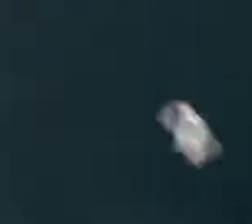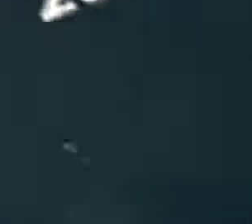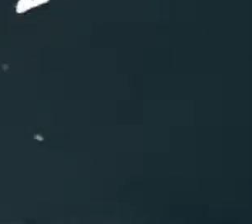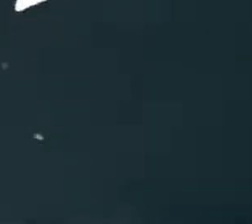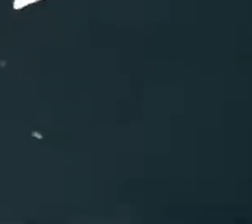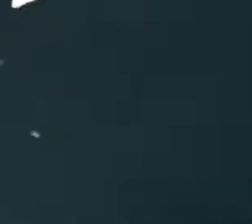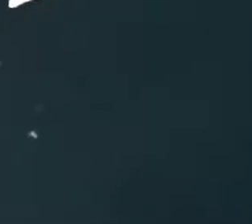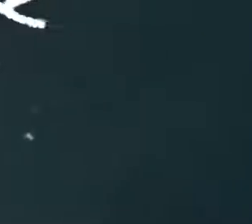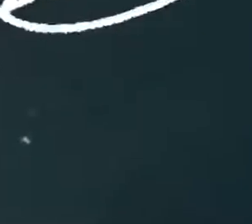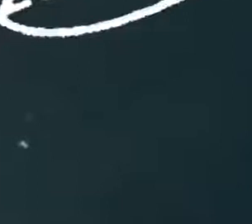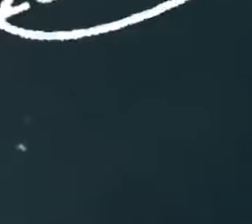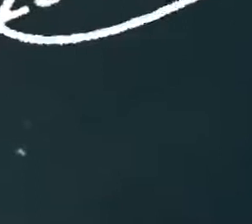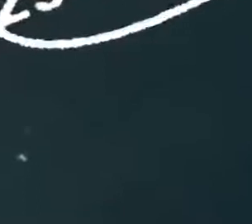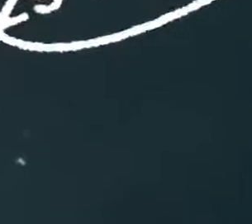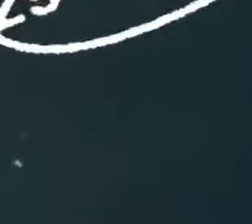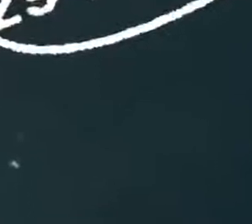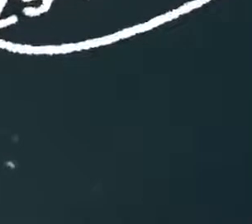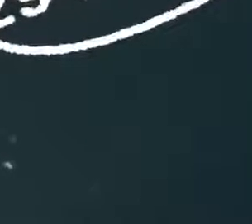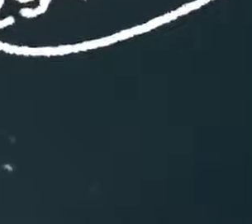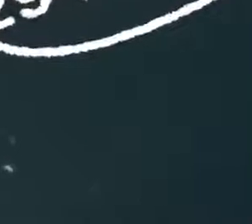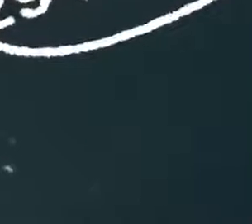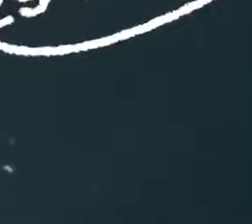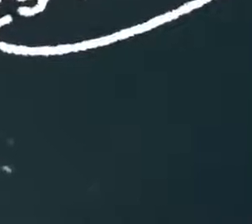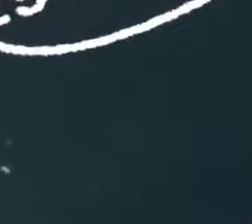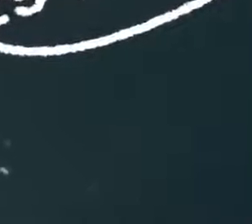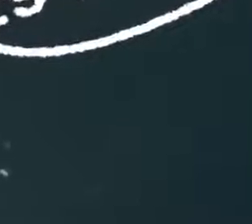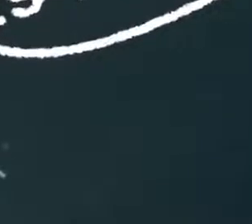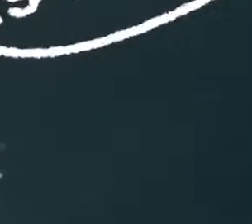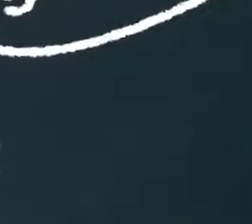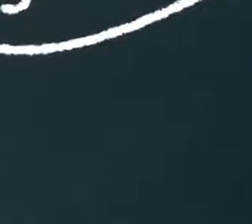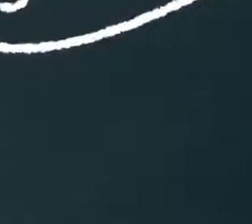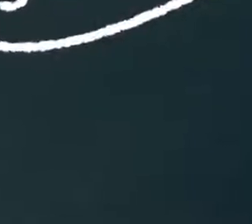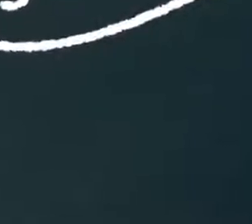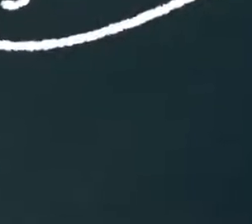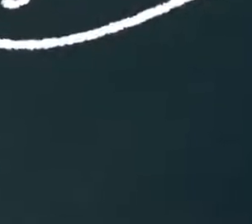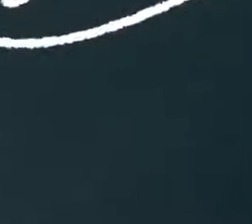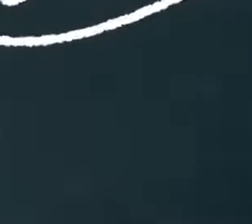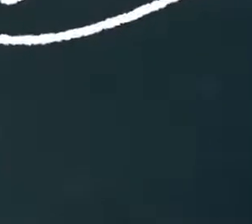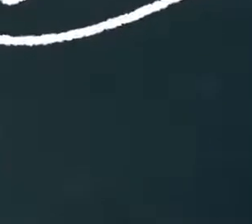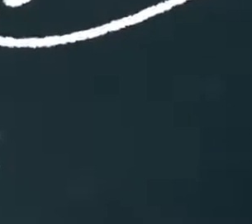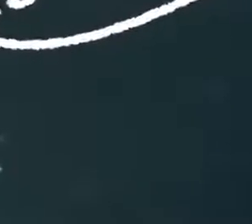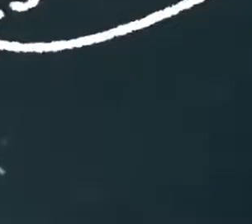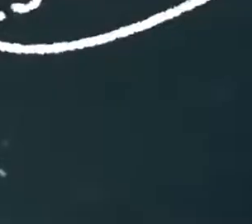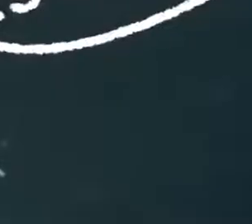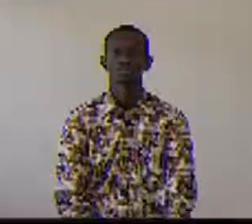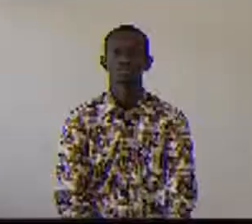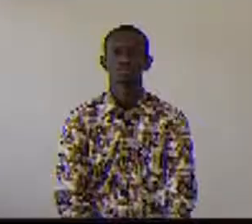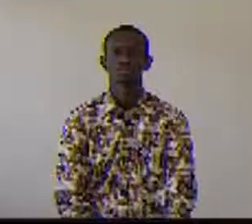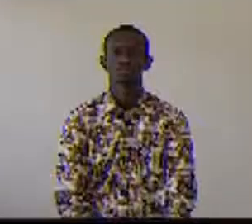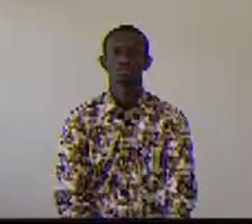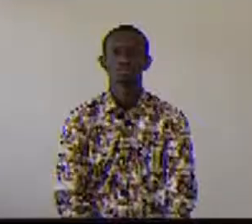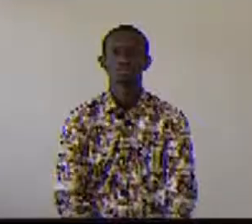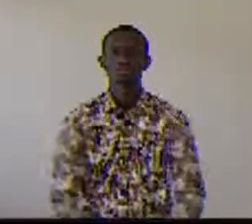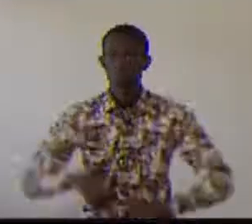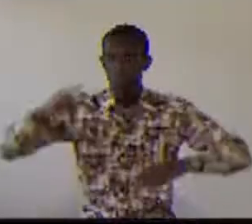Welcome to Study Time, a televised home learning program produced by Rwanda Education Board.